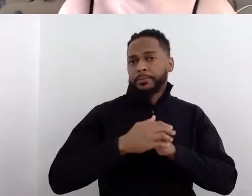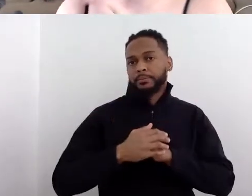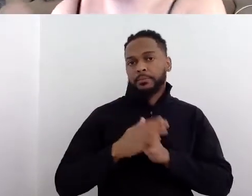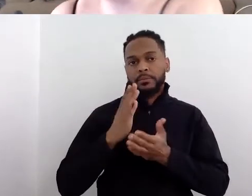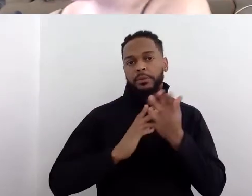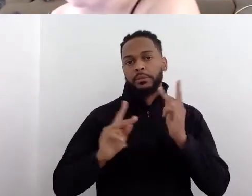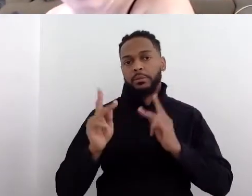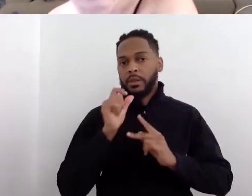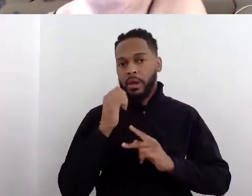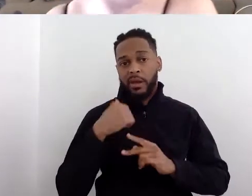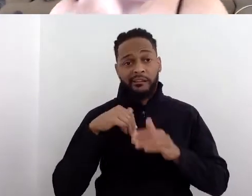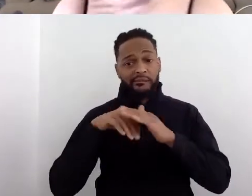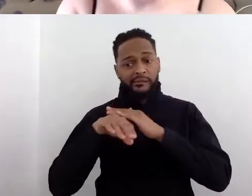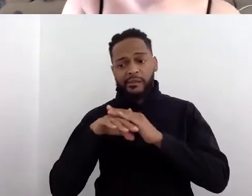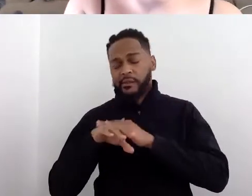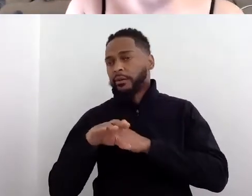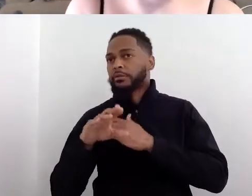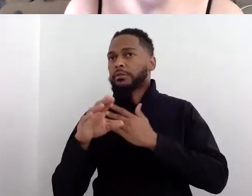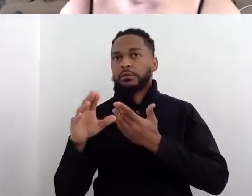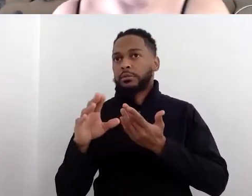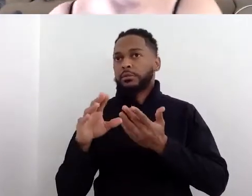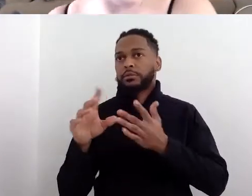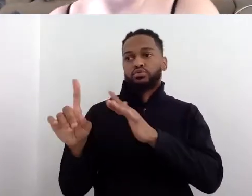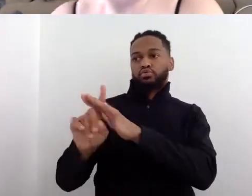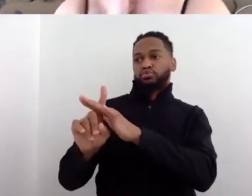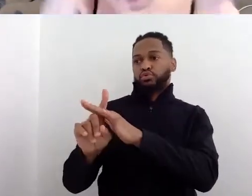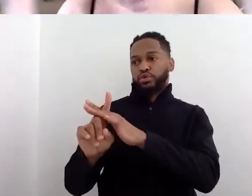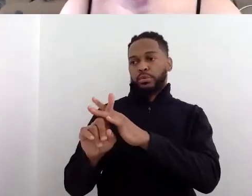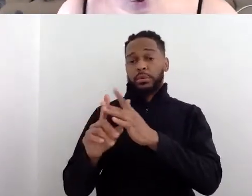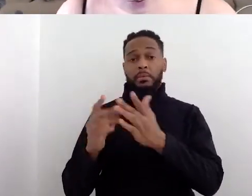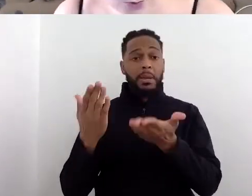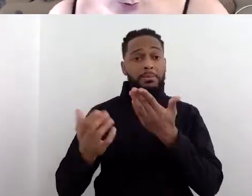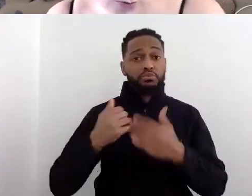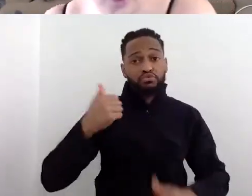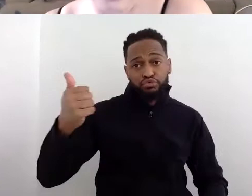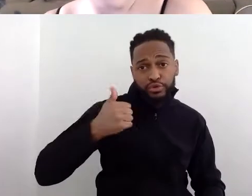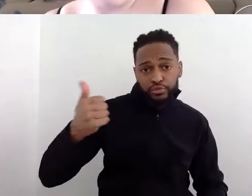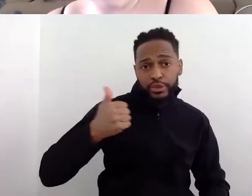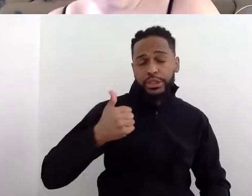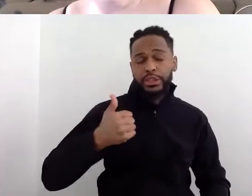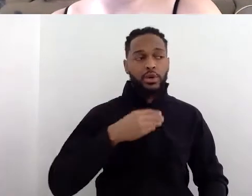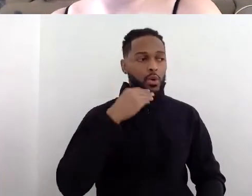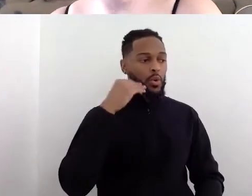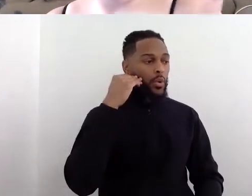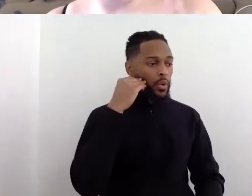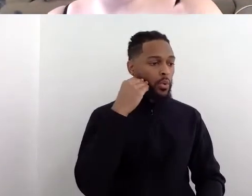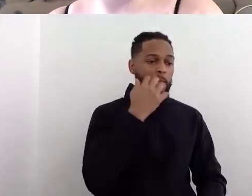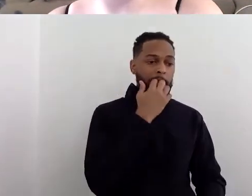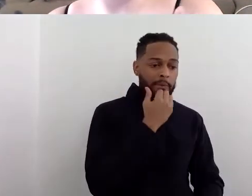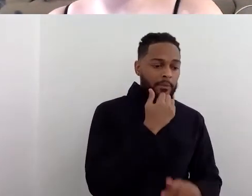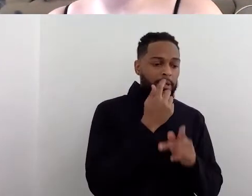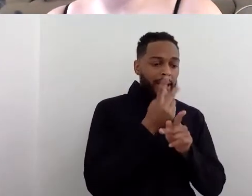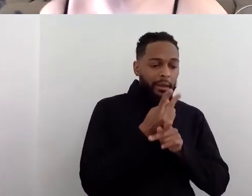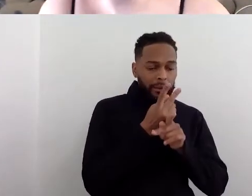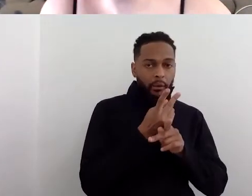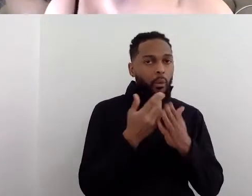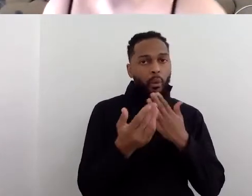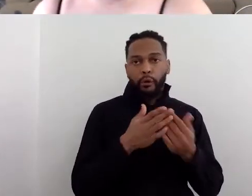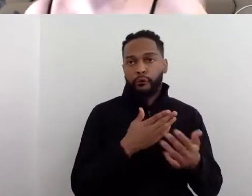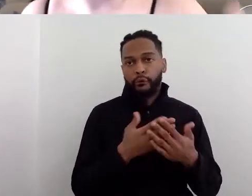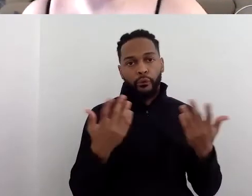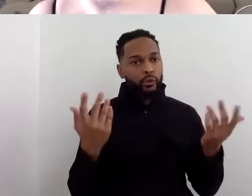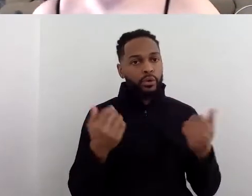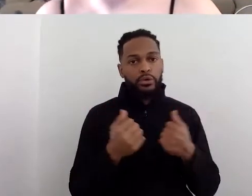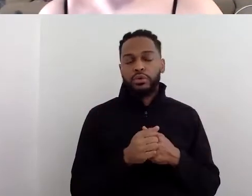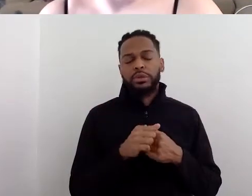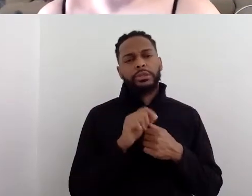person because of transportation or home care or whatever. So it's opened this whole new door to have people, for people to have